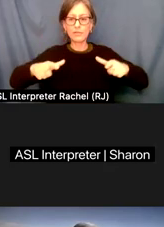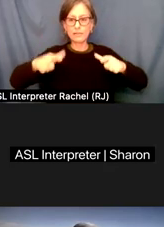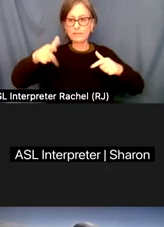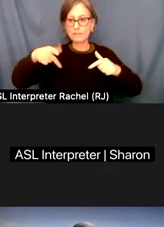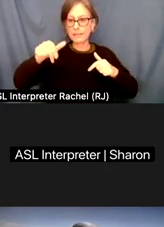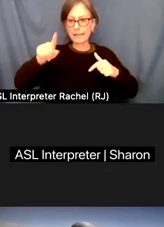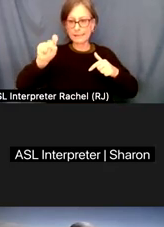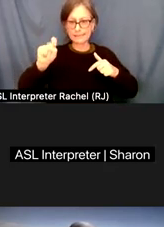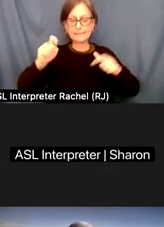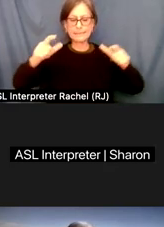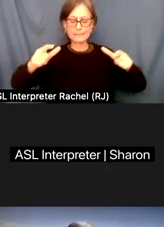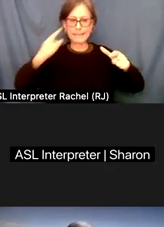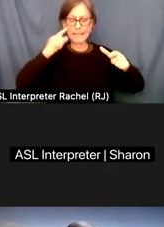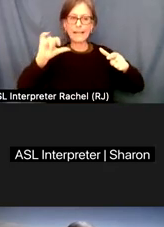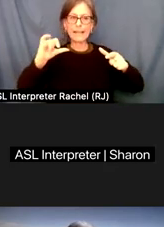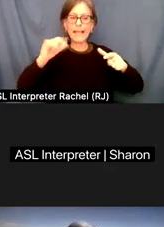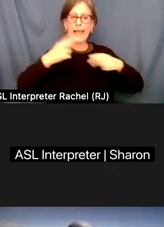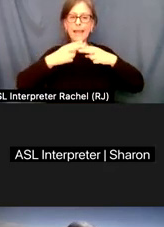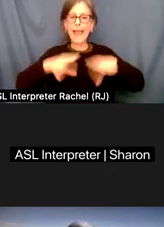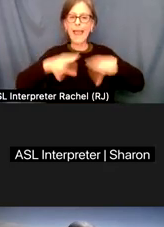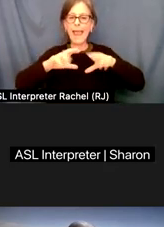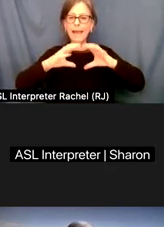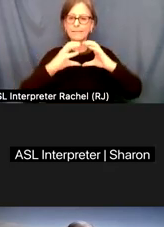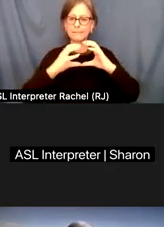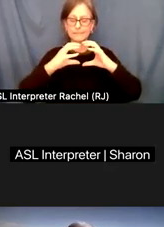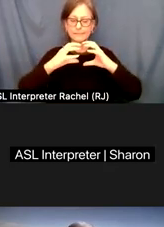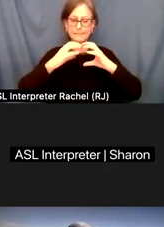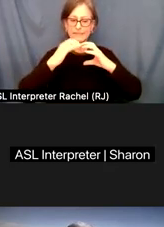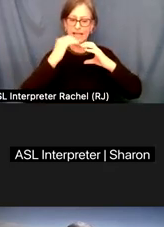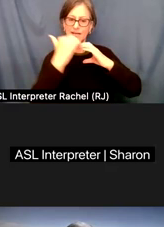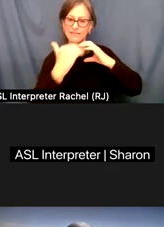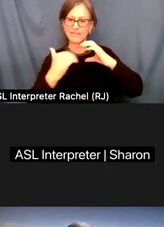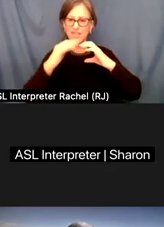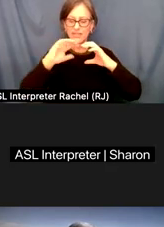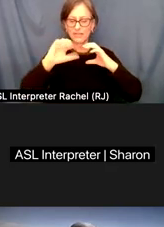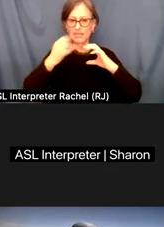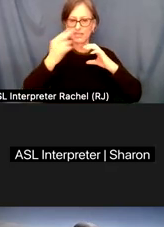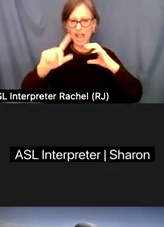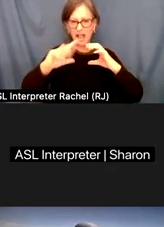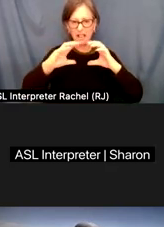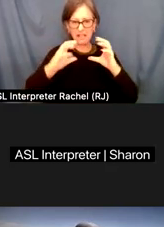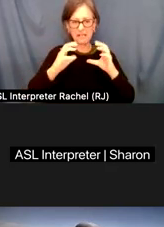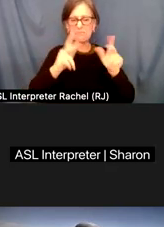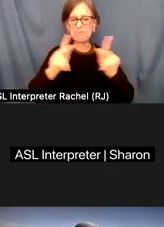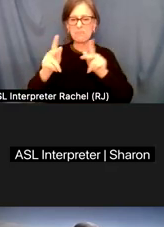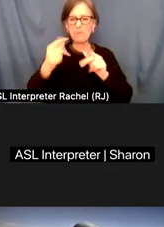crust. If you think of an eggshell, it's kind of cracked. The crust is about as thin as the eggshell